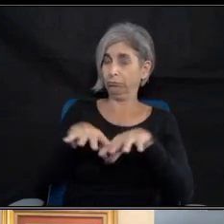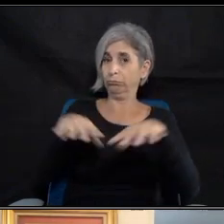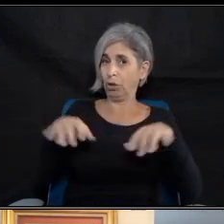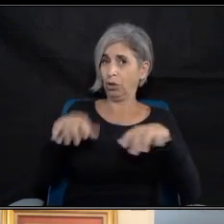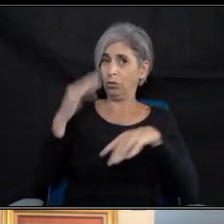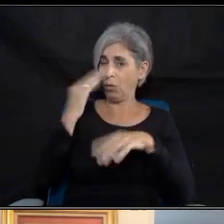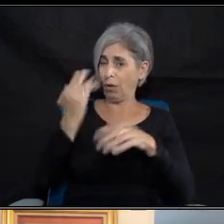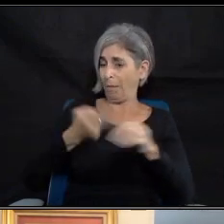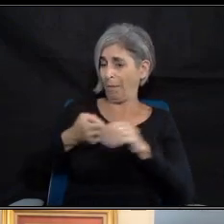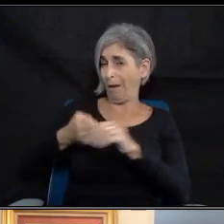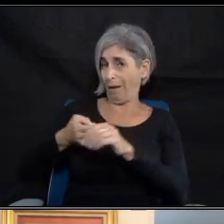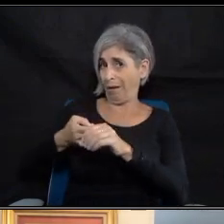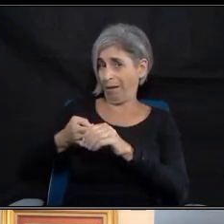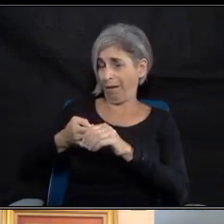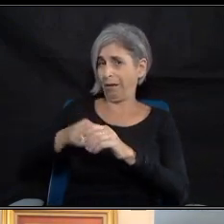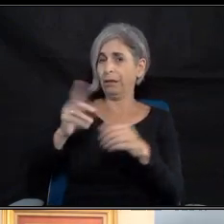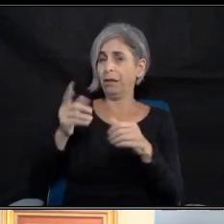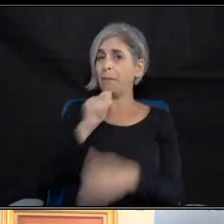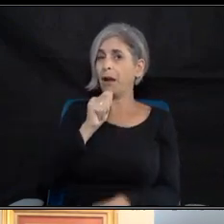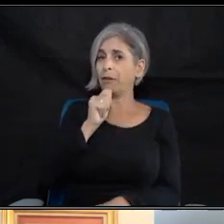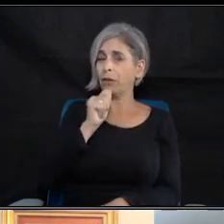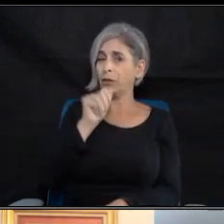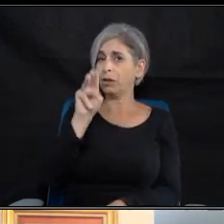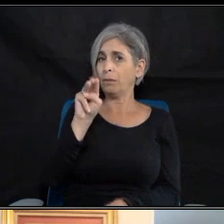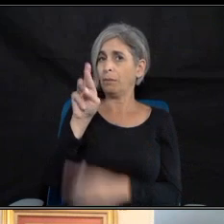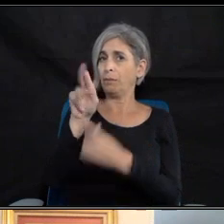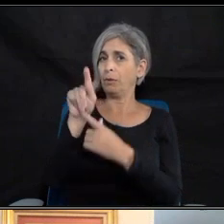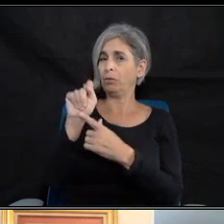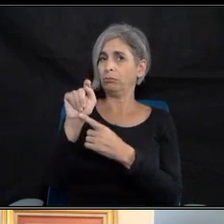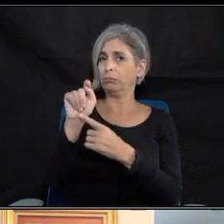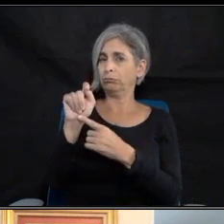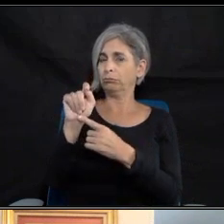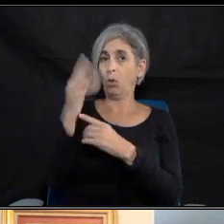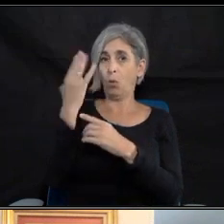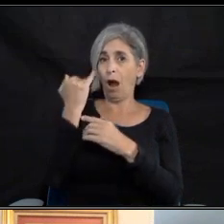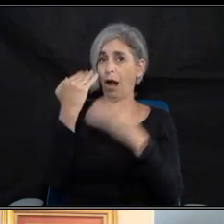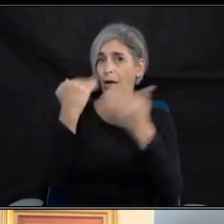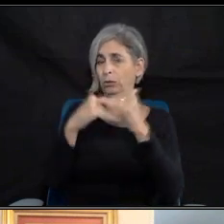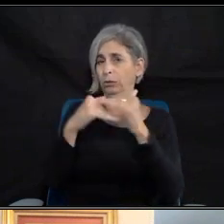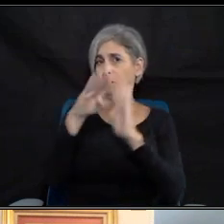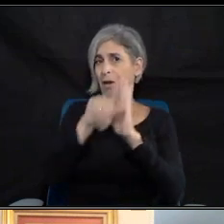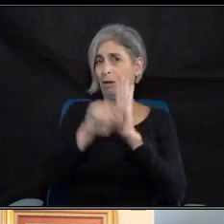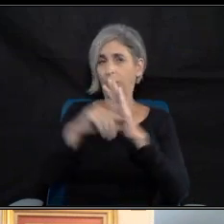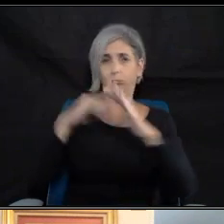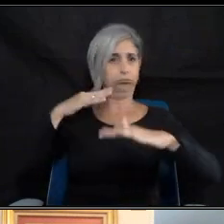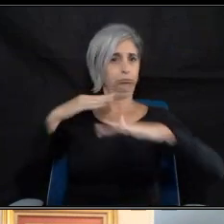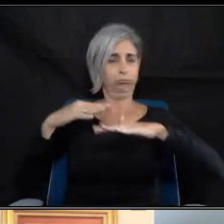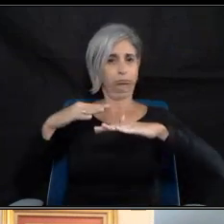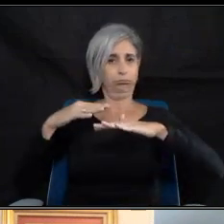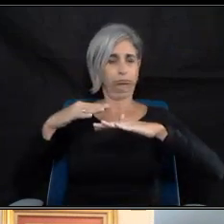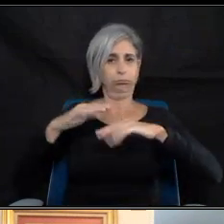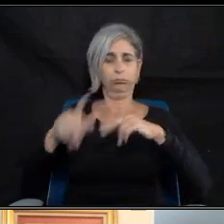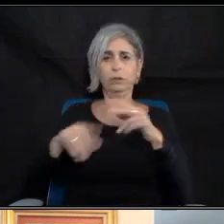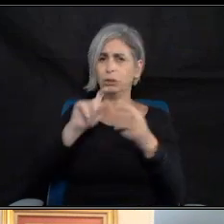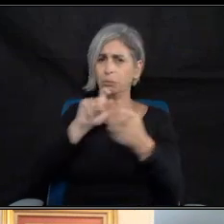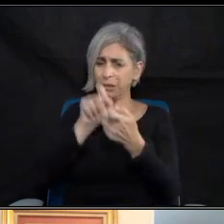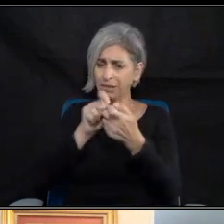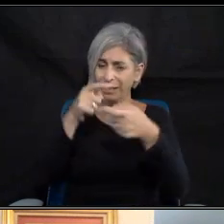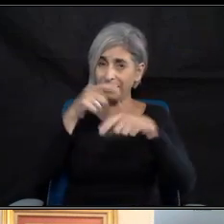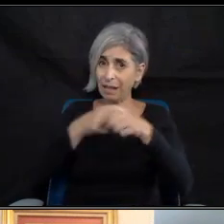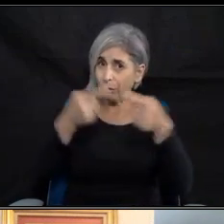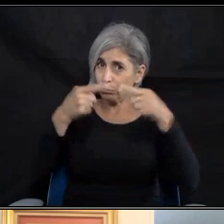knows how to participate. Your microphones have been muted to reduce background noise during this public meeting. There will be specific times during this